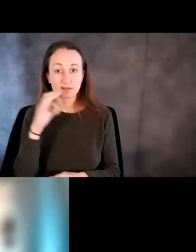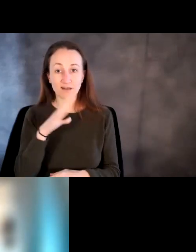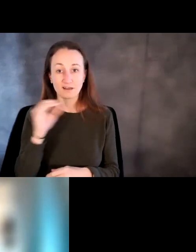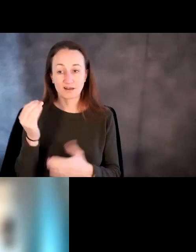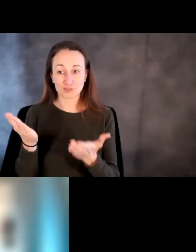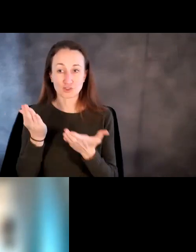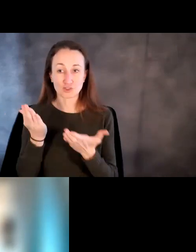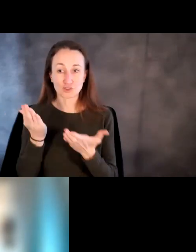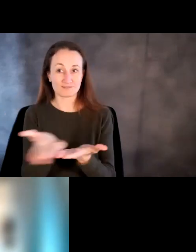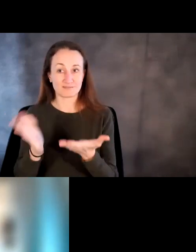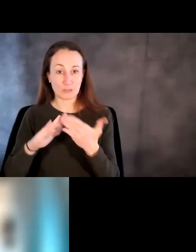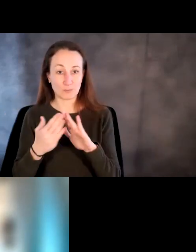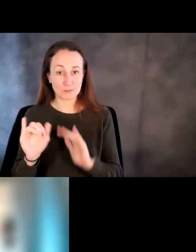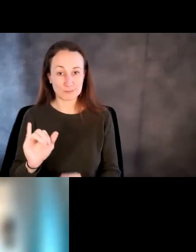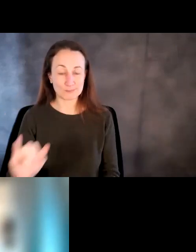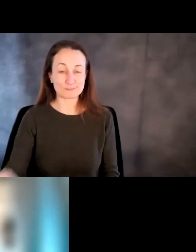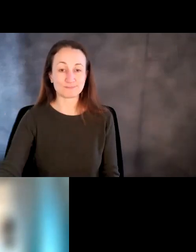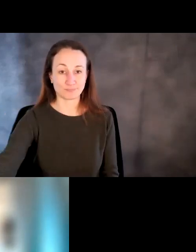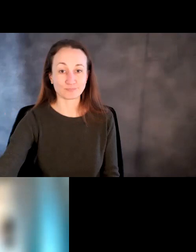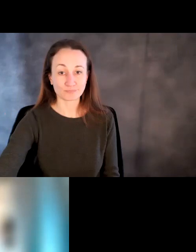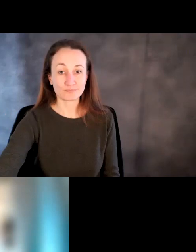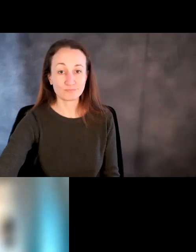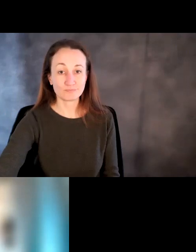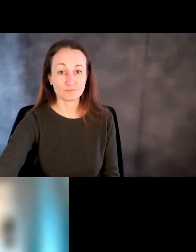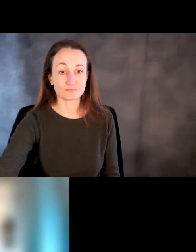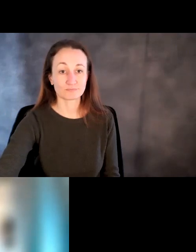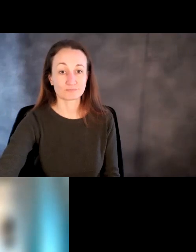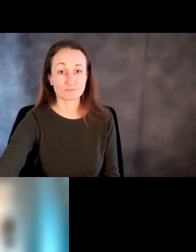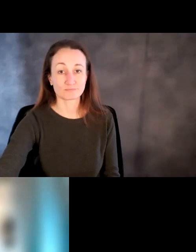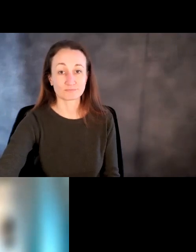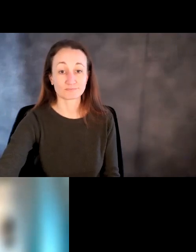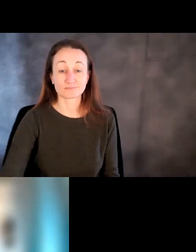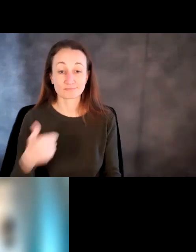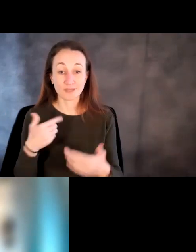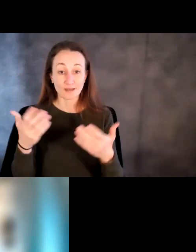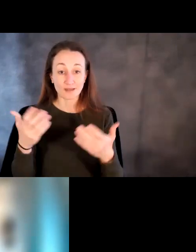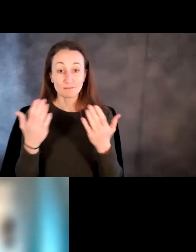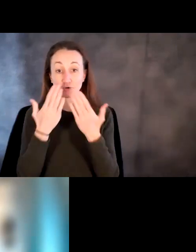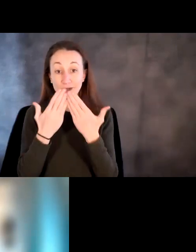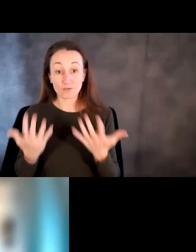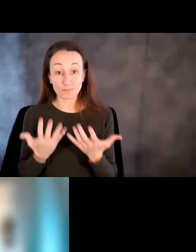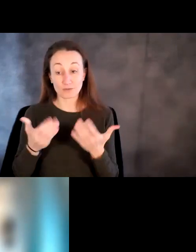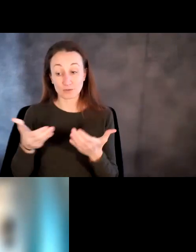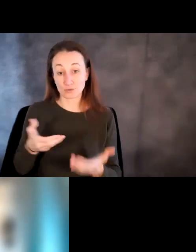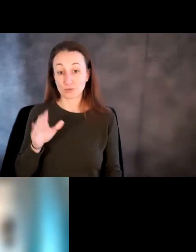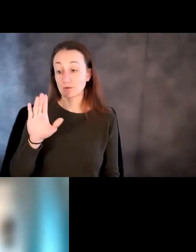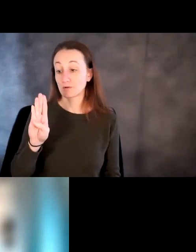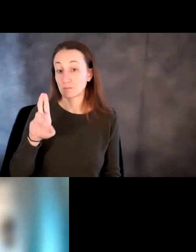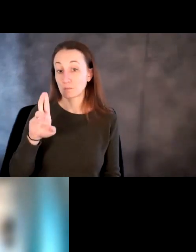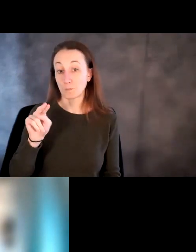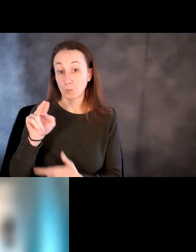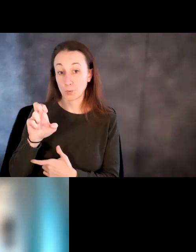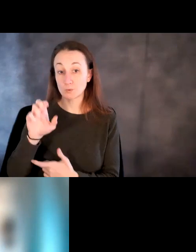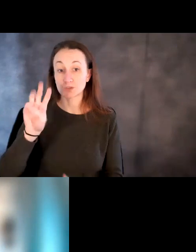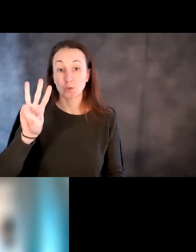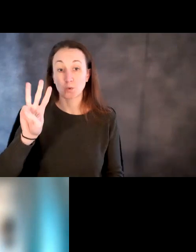community. So I'm grateful to be here to introduce Bruce Wittman, the second speaker in this